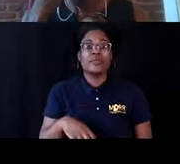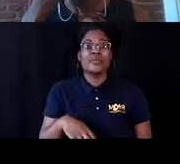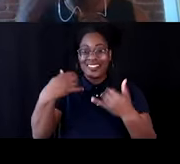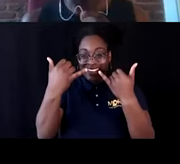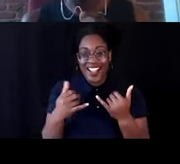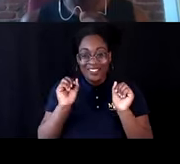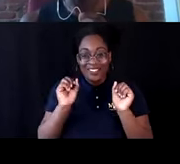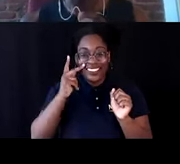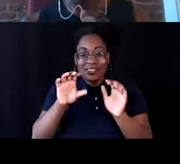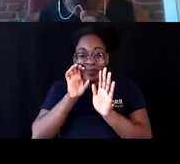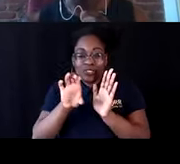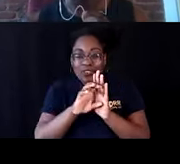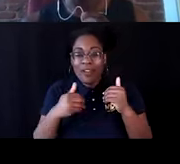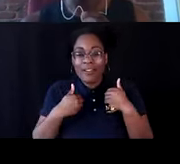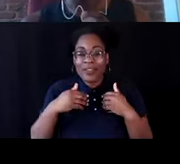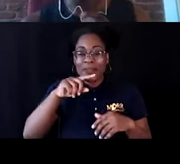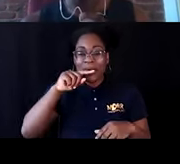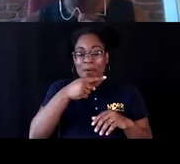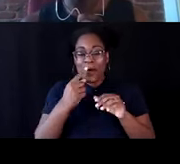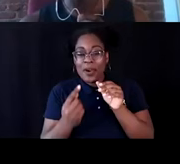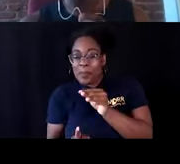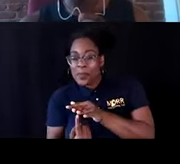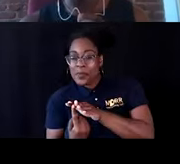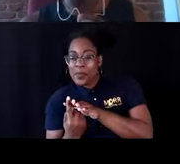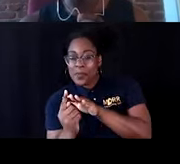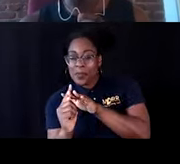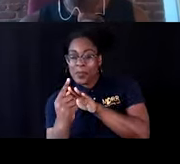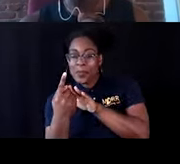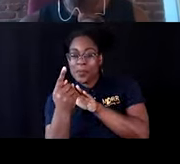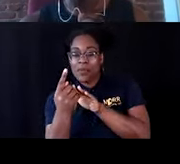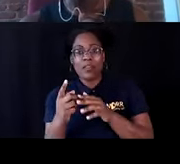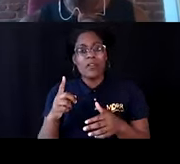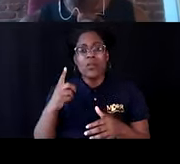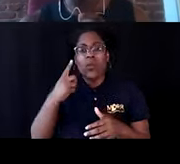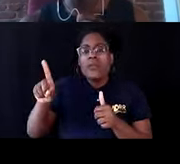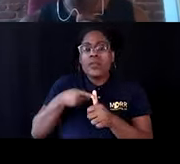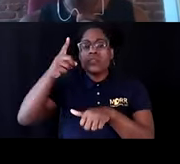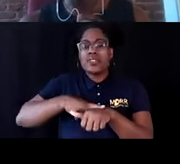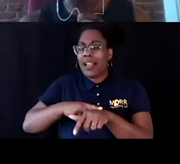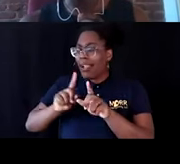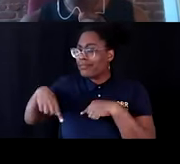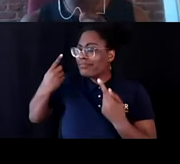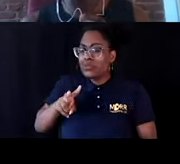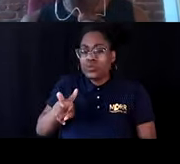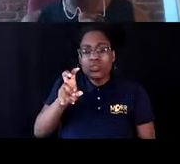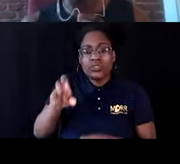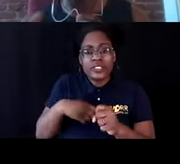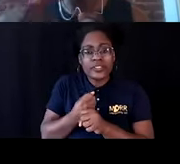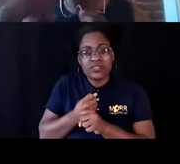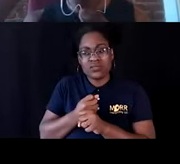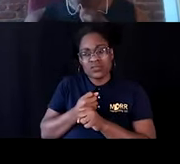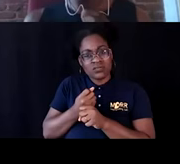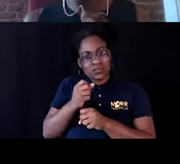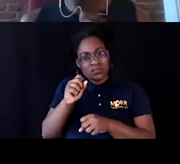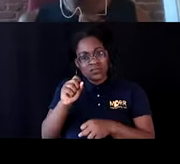and growing on the island of Manahata for the first time in more than 200 years as well. And so these are all evidences